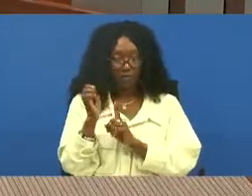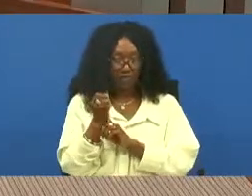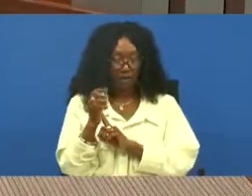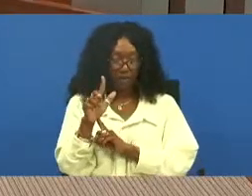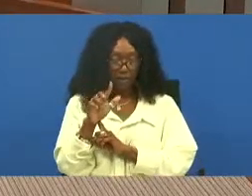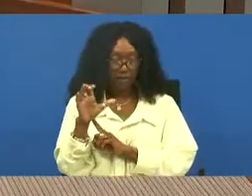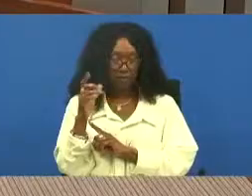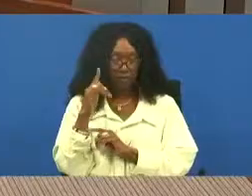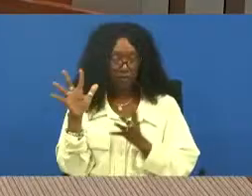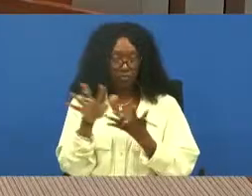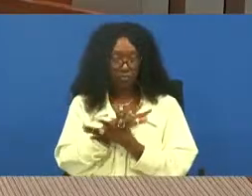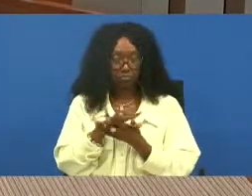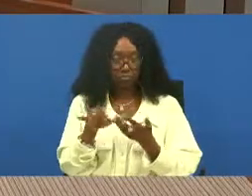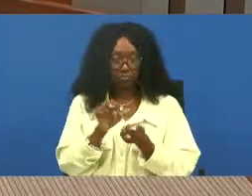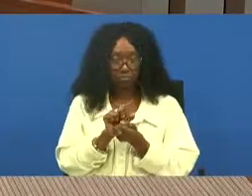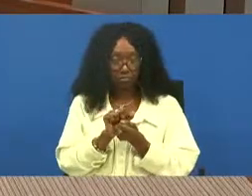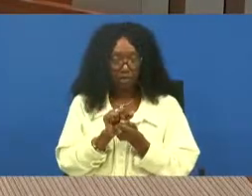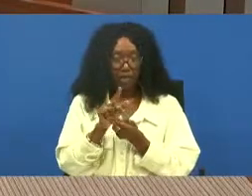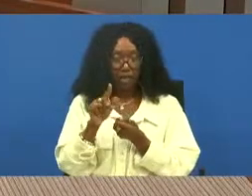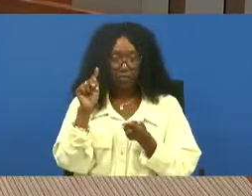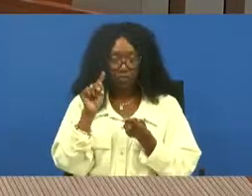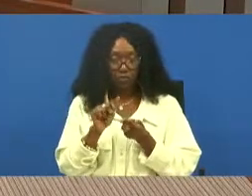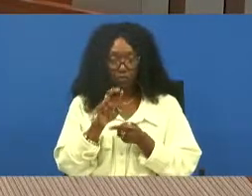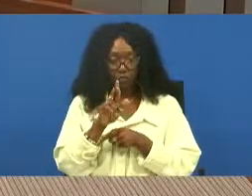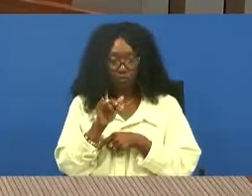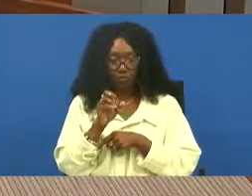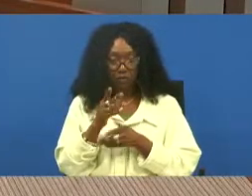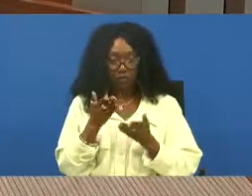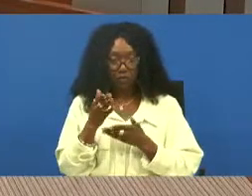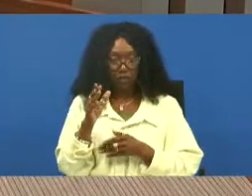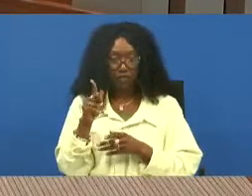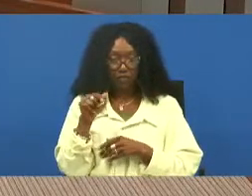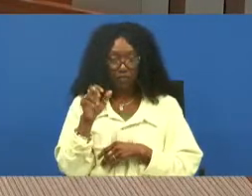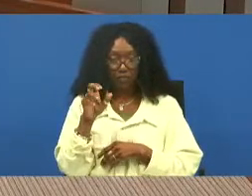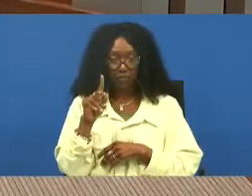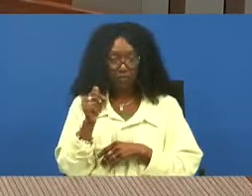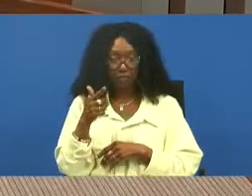for demolition and abatement services, package A7 in an amount not to exceed